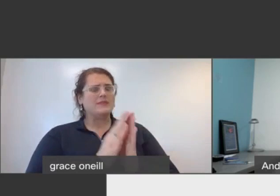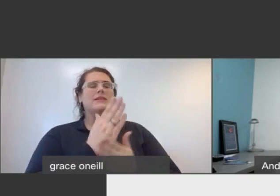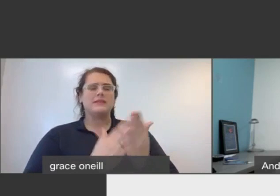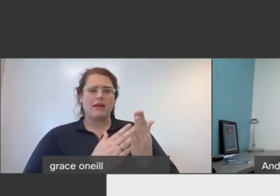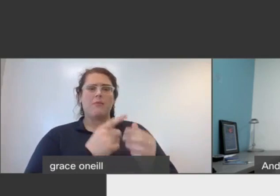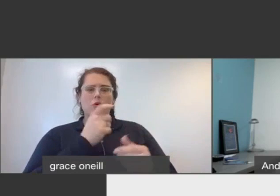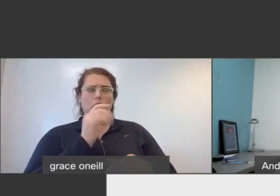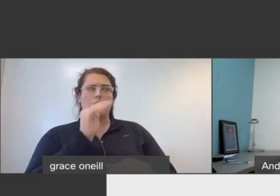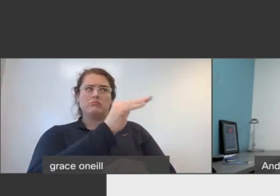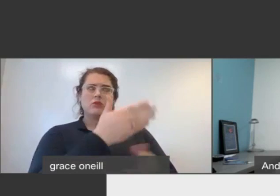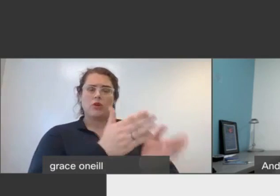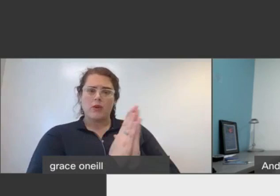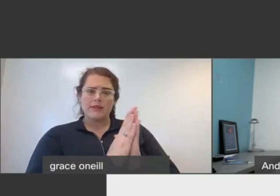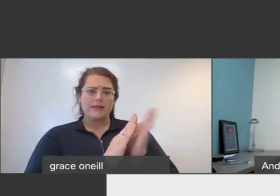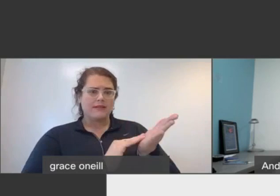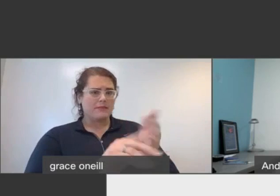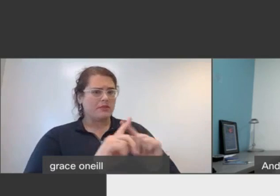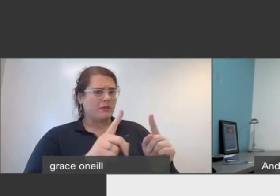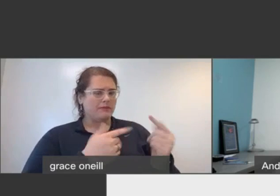requested exemptions and have not heard anything?